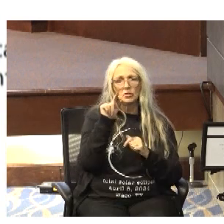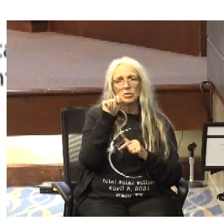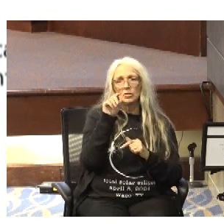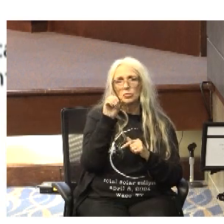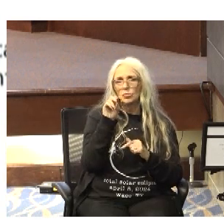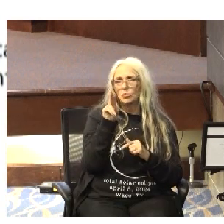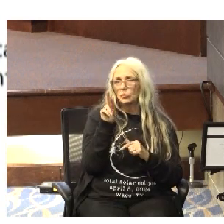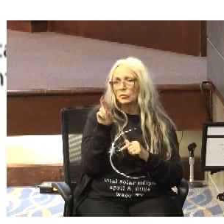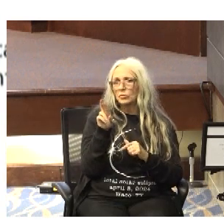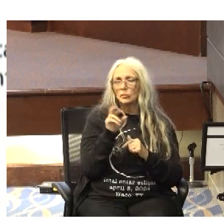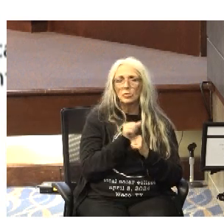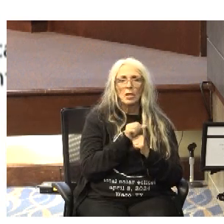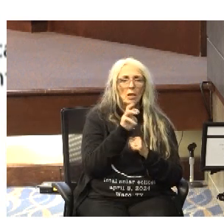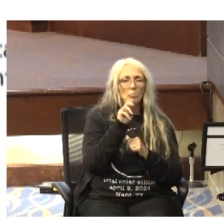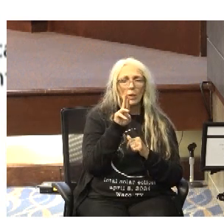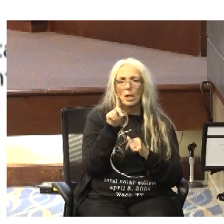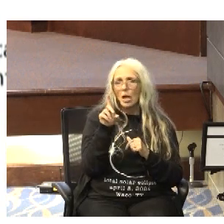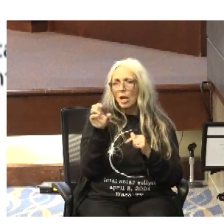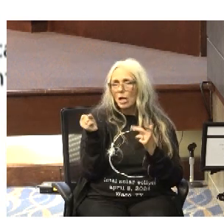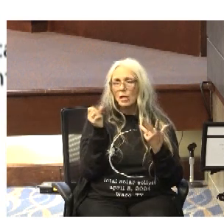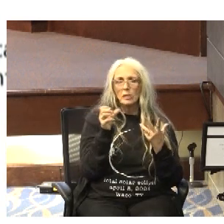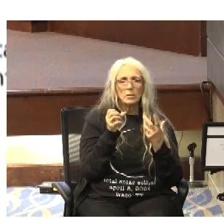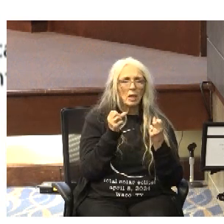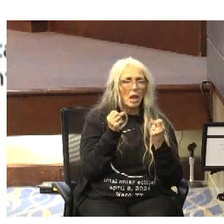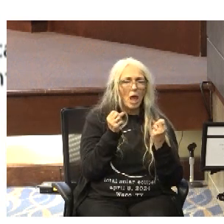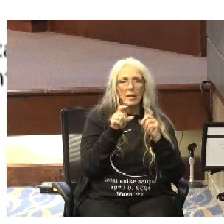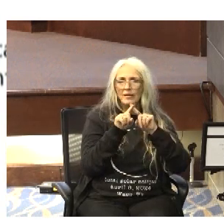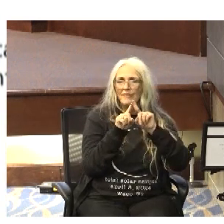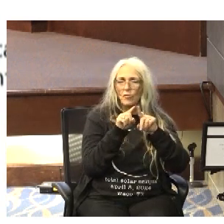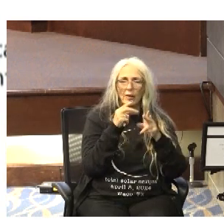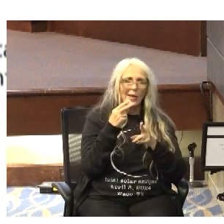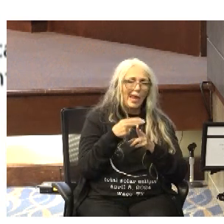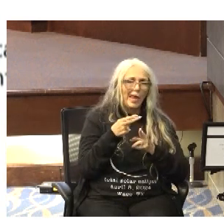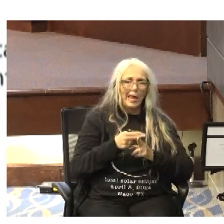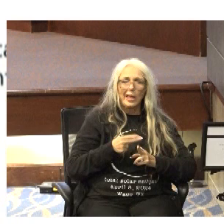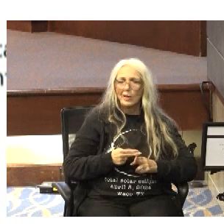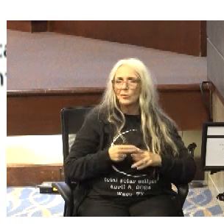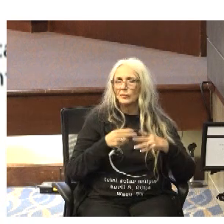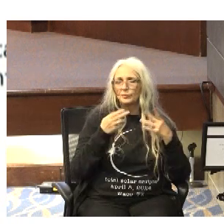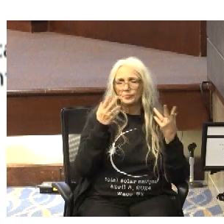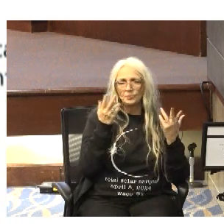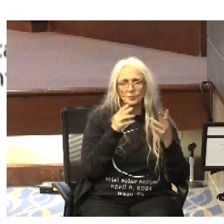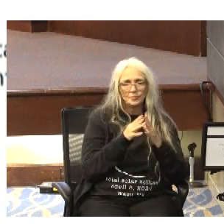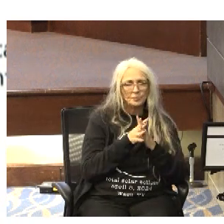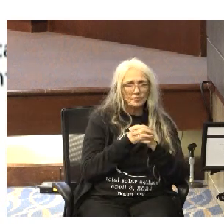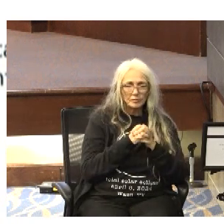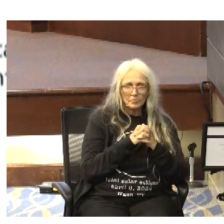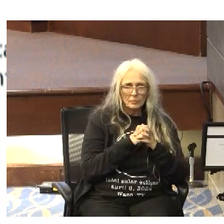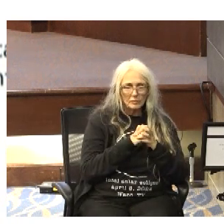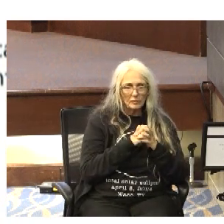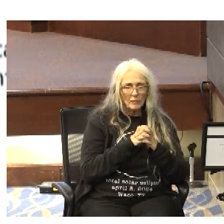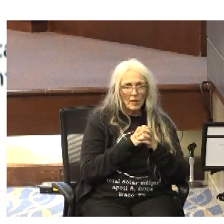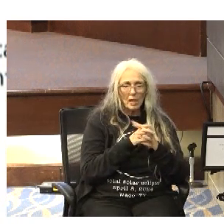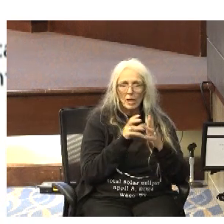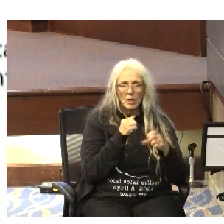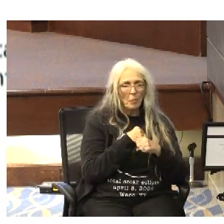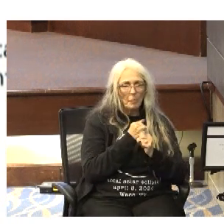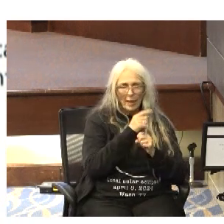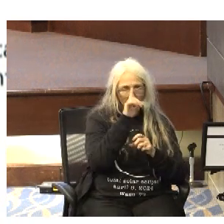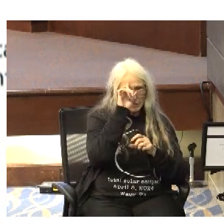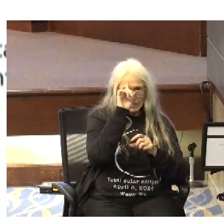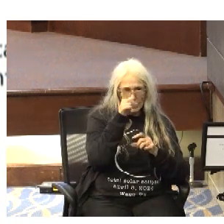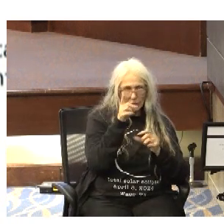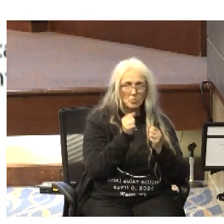MMDs, they can be MUDs, they can be, they have a lot of different names and acronyms in the state of Texas, but they just don't make sense